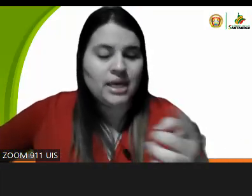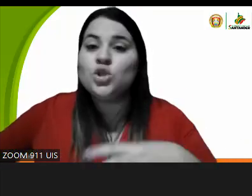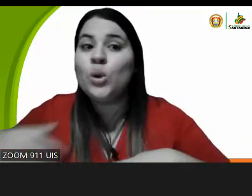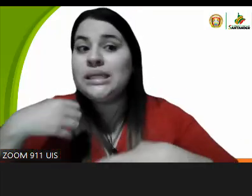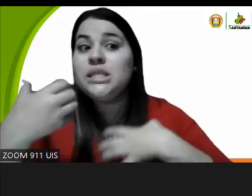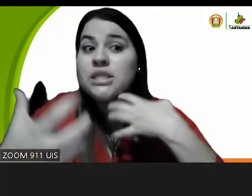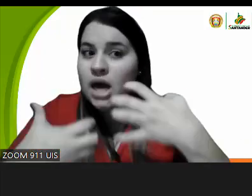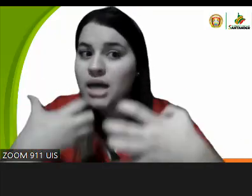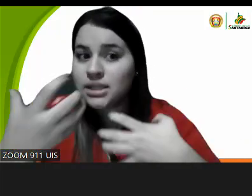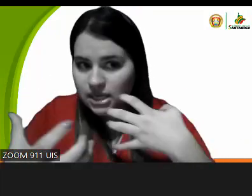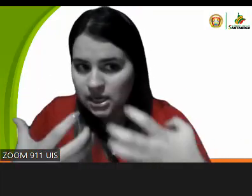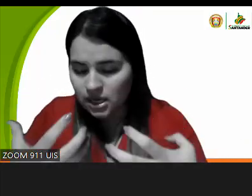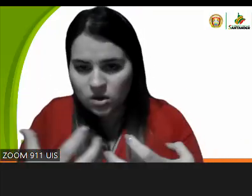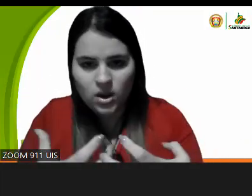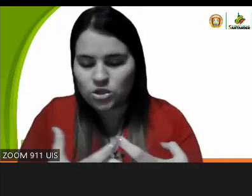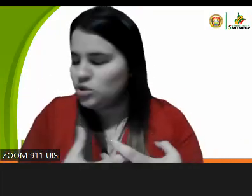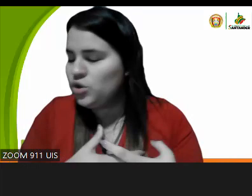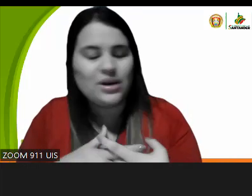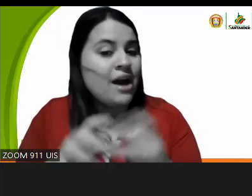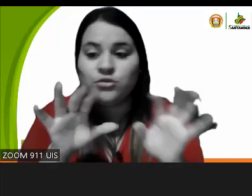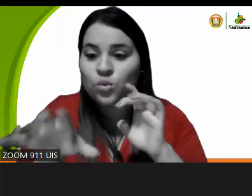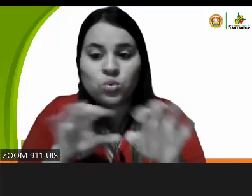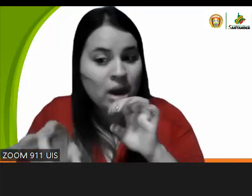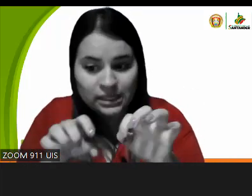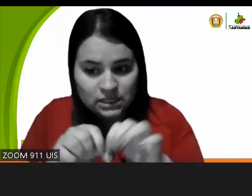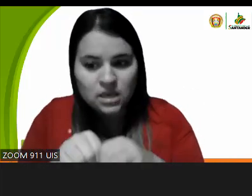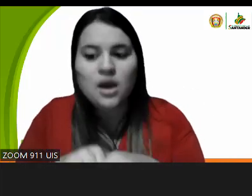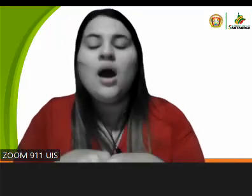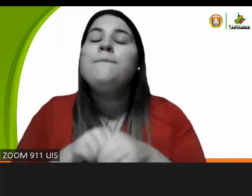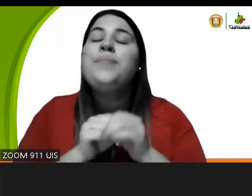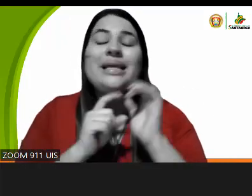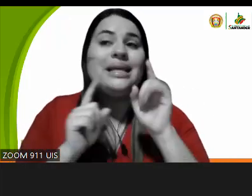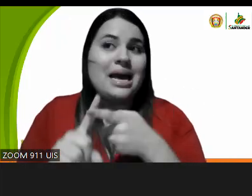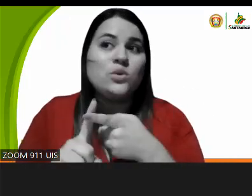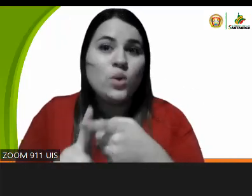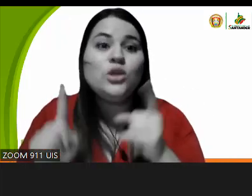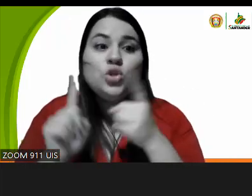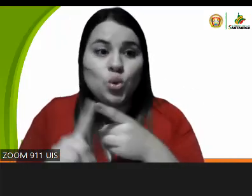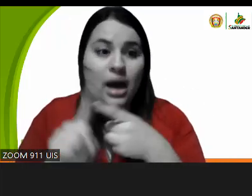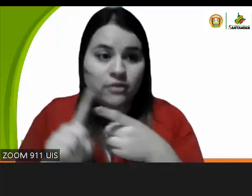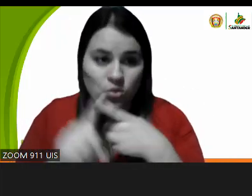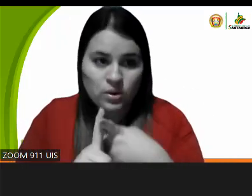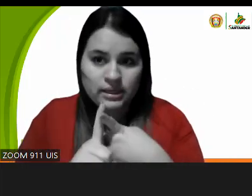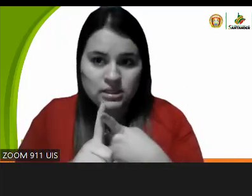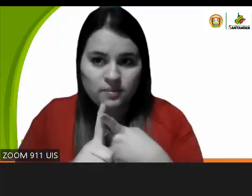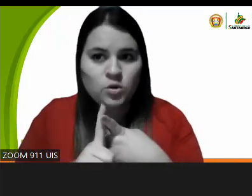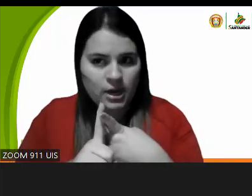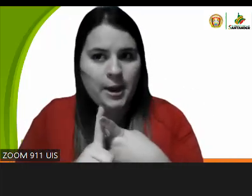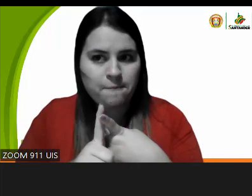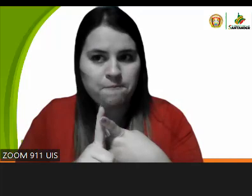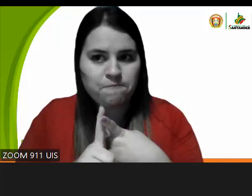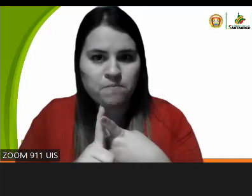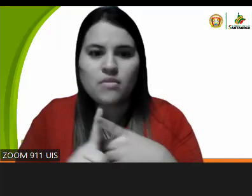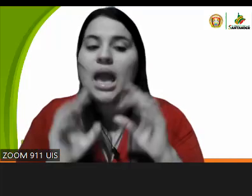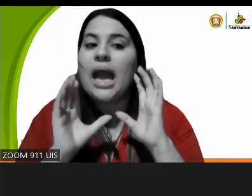part. It's only discussing the questions. You don't have to write. But in the last one, you do have to write,